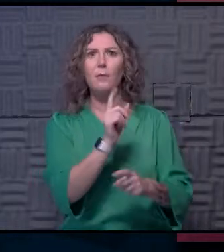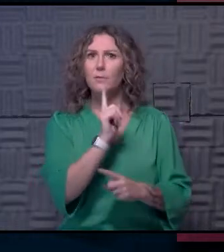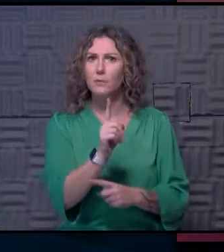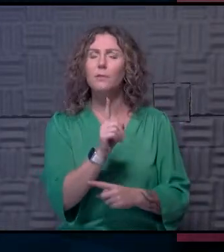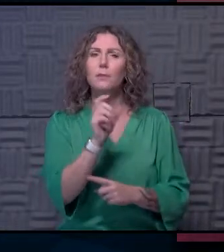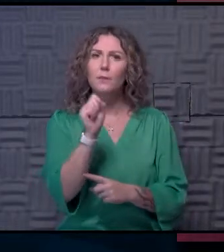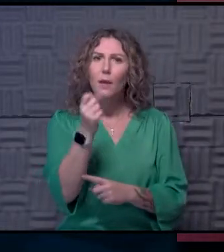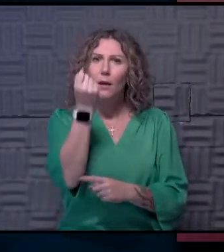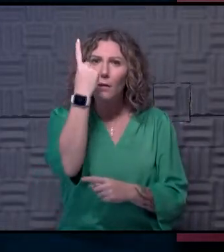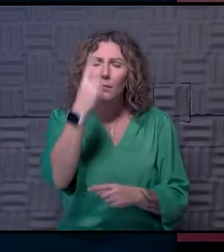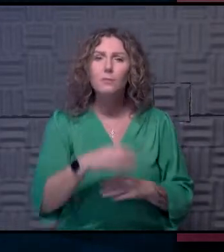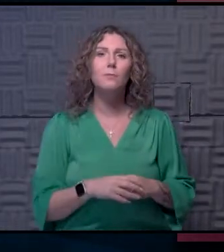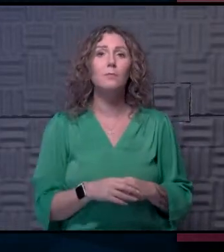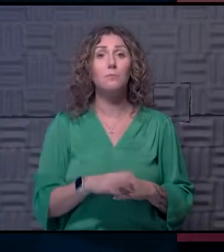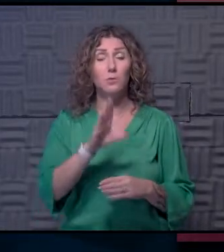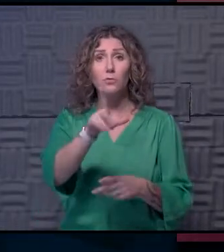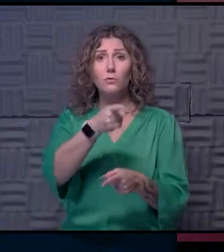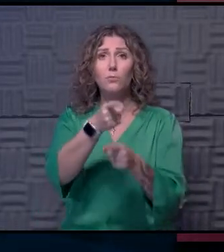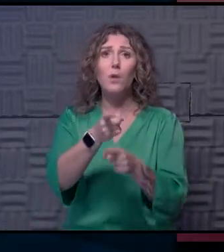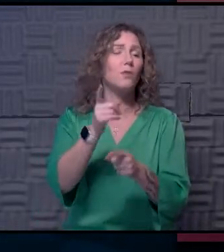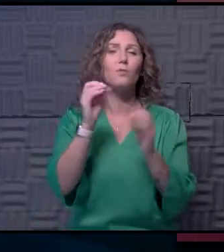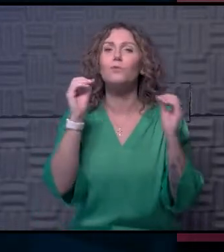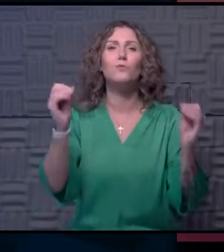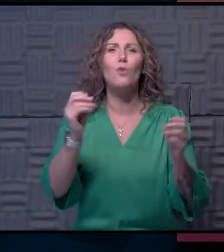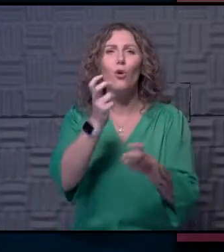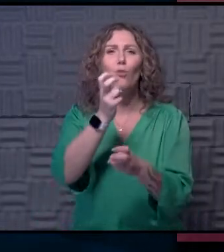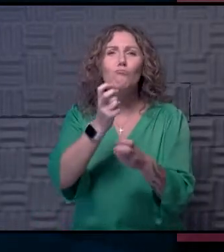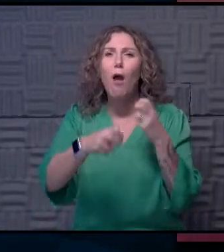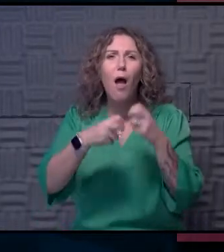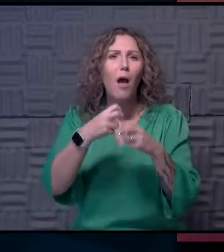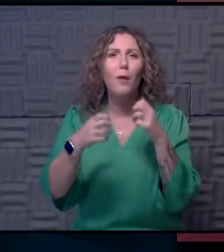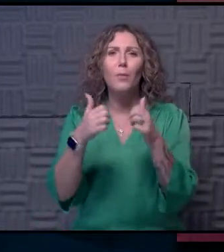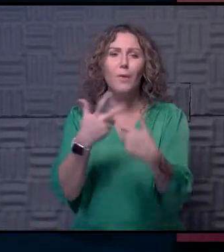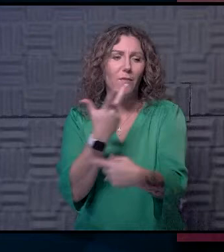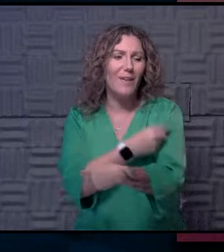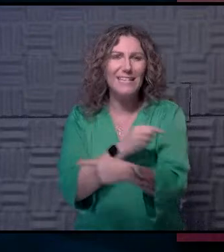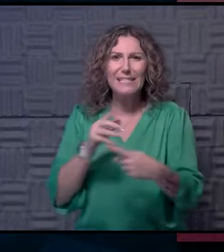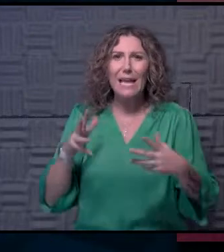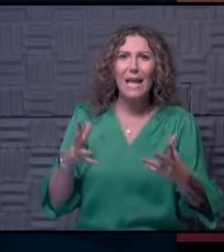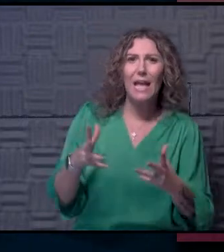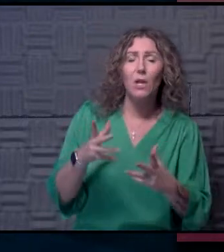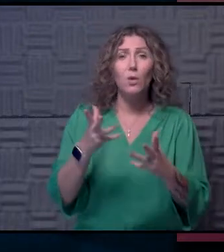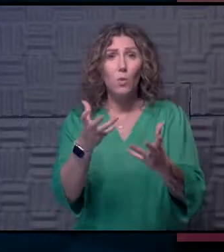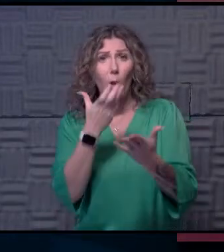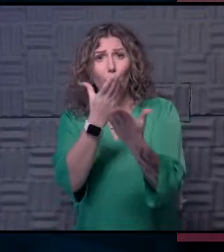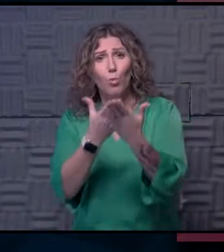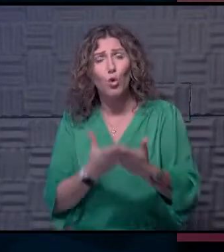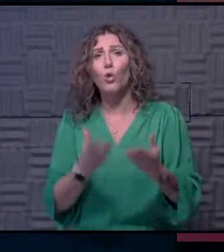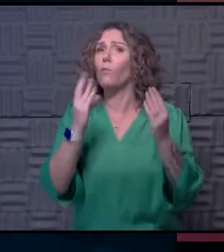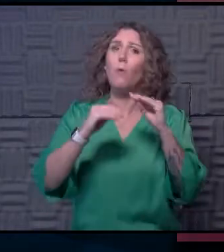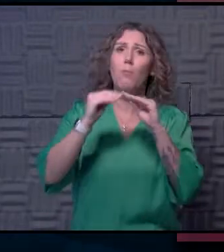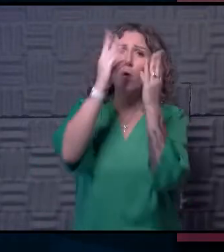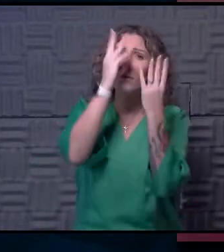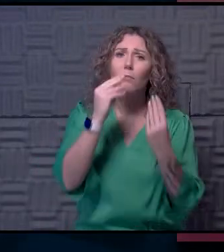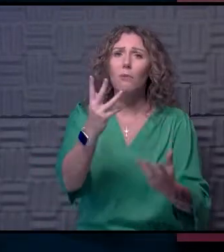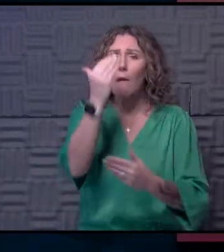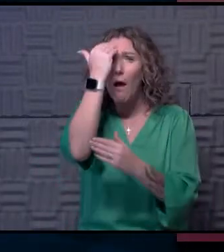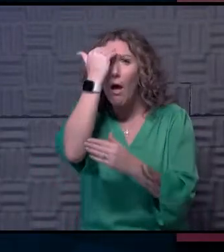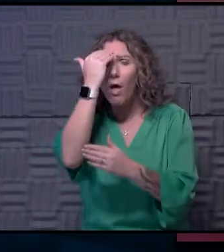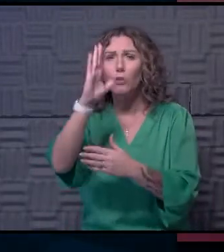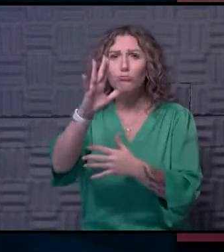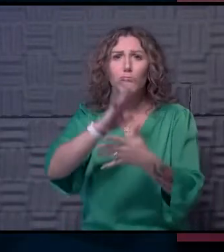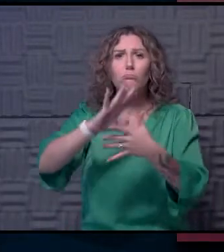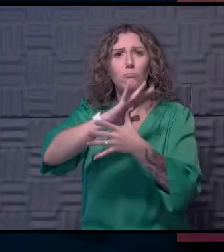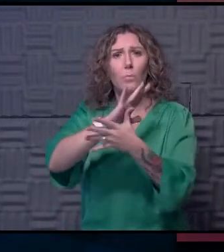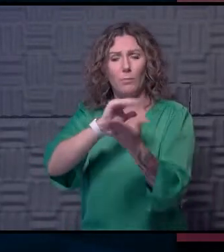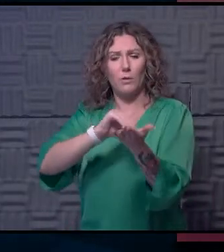that I don't think there's any problem with being vaccine hesitant. You just want some proof, you want some more knowledge, you want to understand what it means for you, you want your primary care physician to